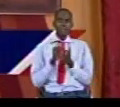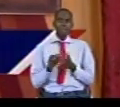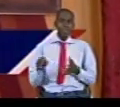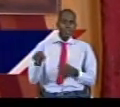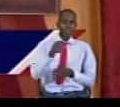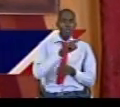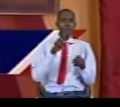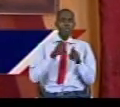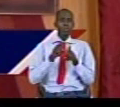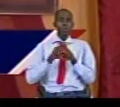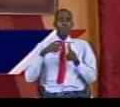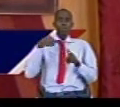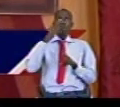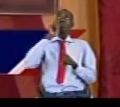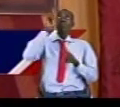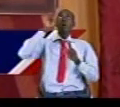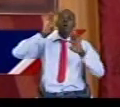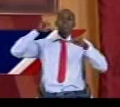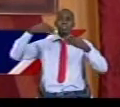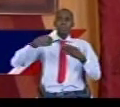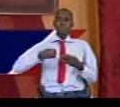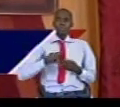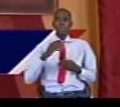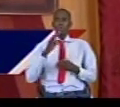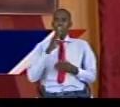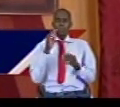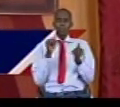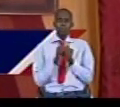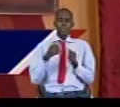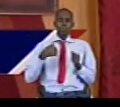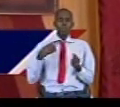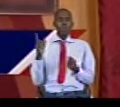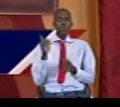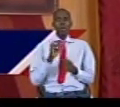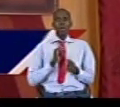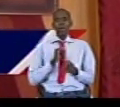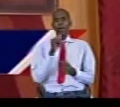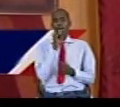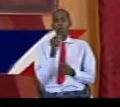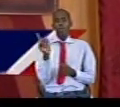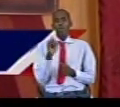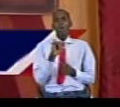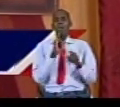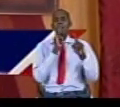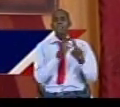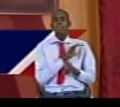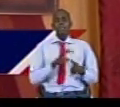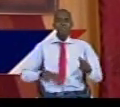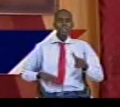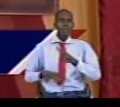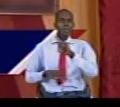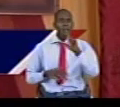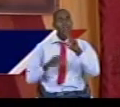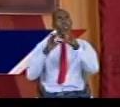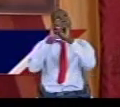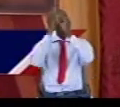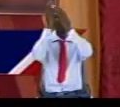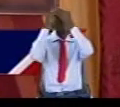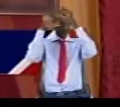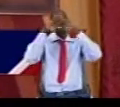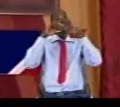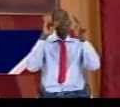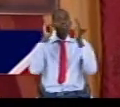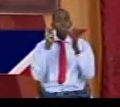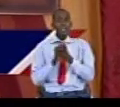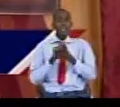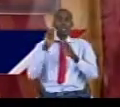hast given me be with me where I am. Where is he now? In heaven. It says that those who have given